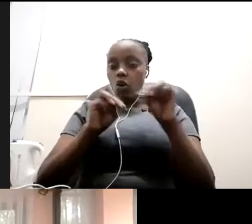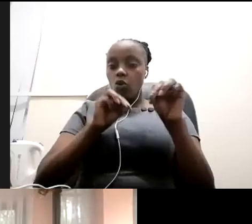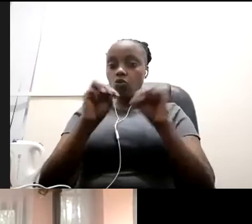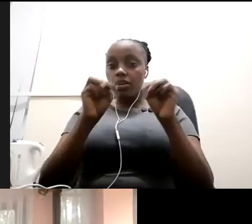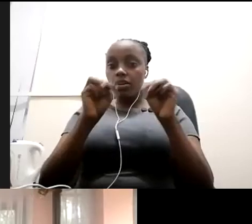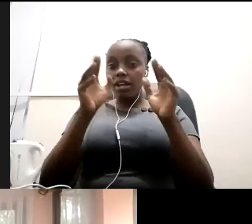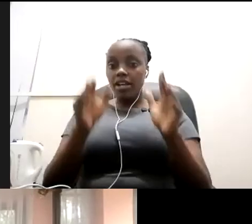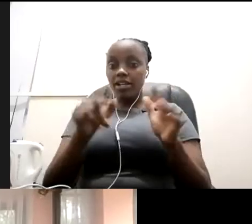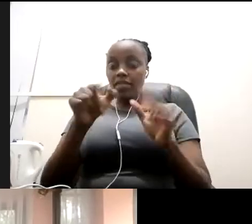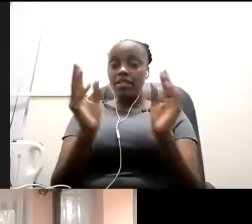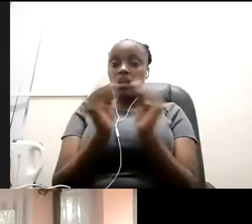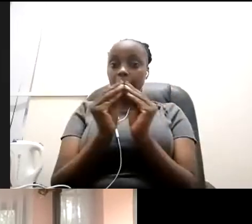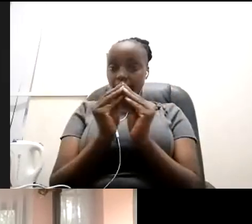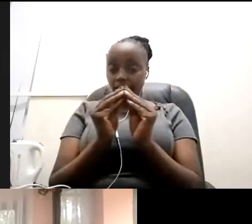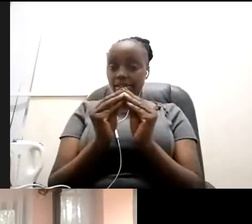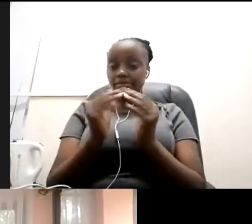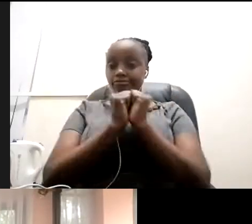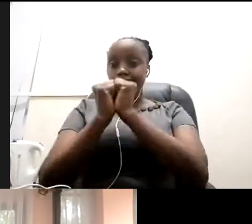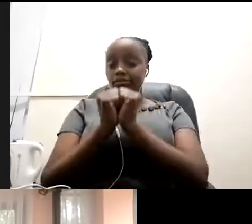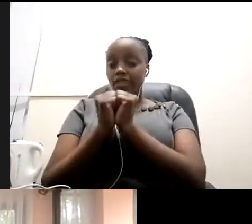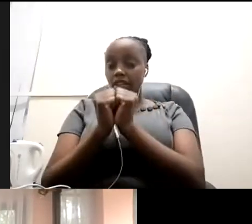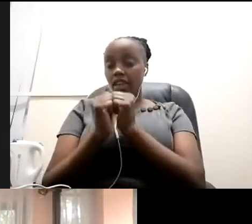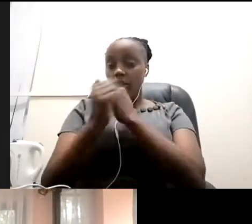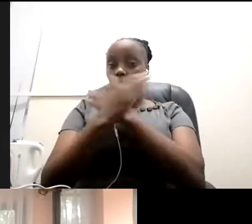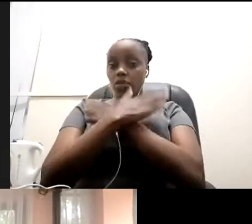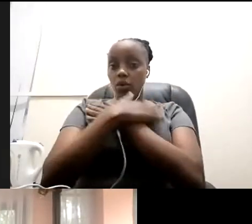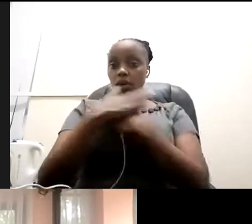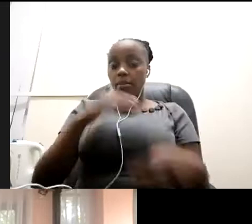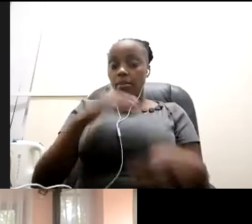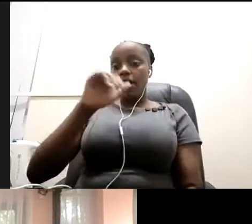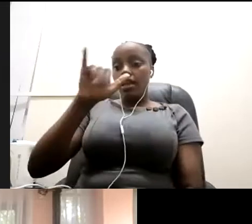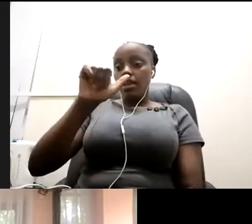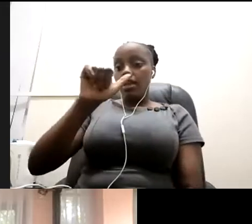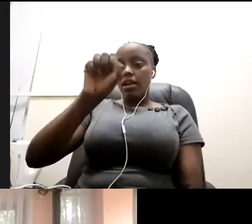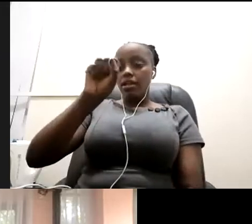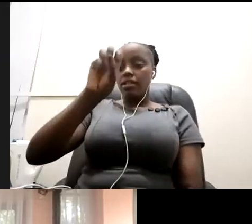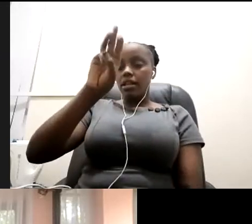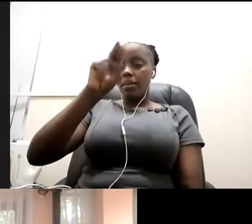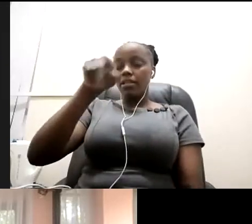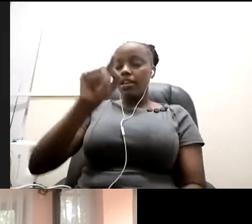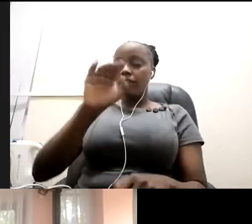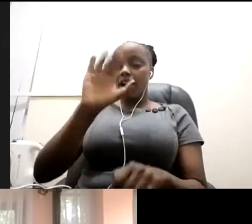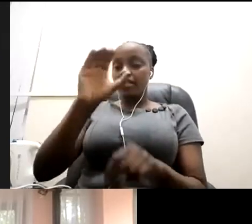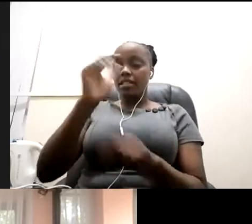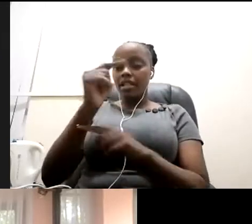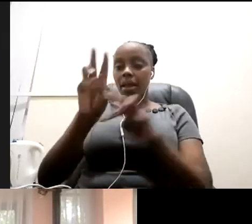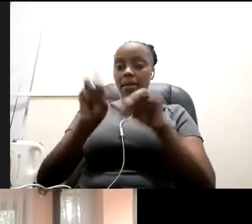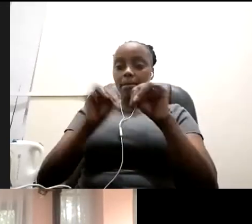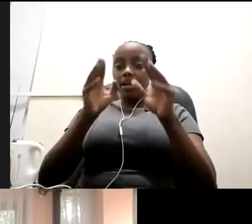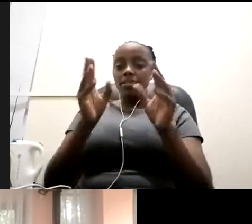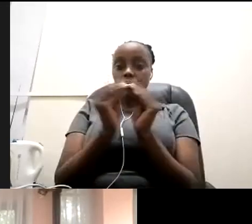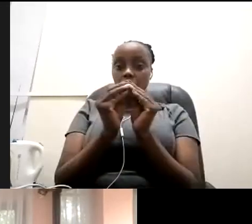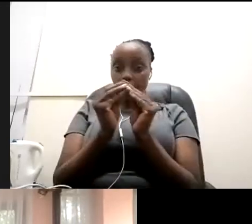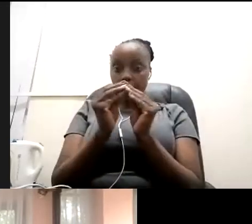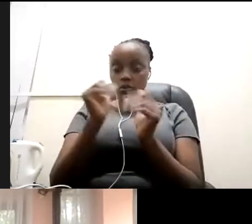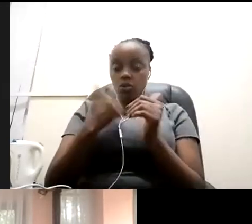of this meeting, together with my colleague Yasmin, who is the IT manager of the meeting. And